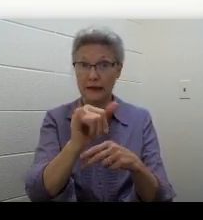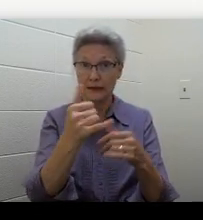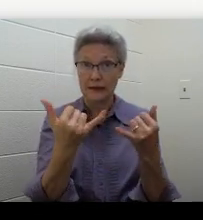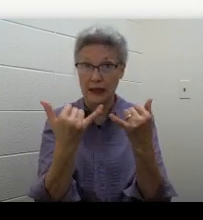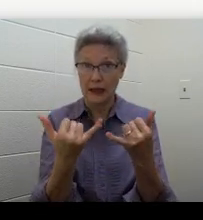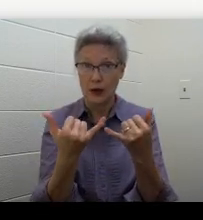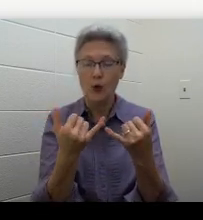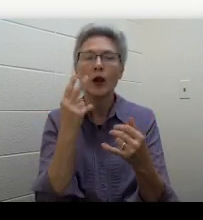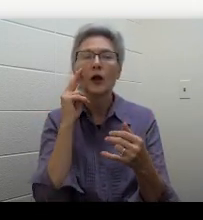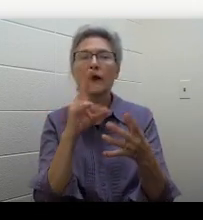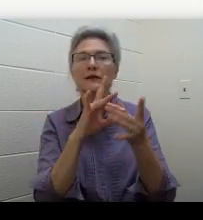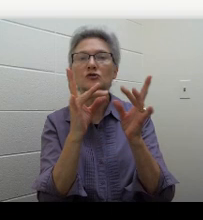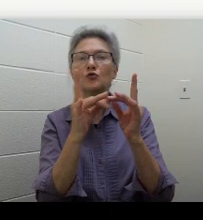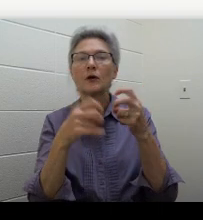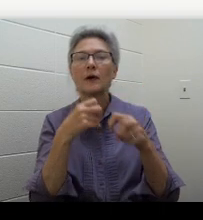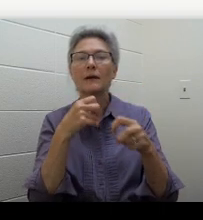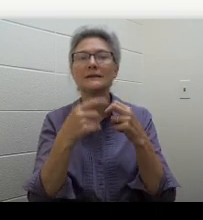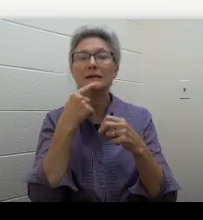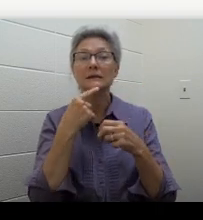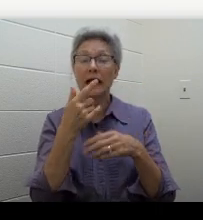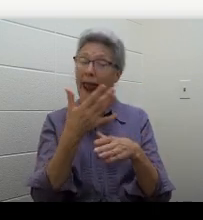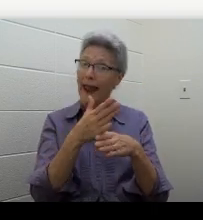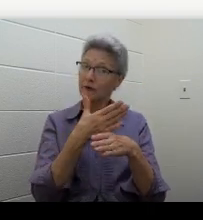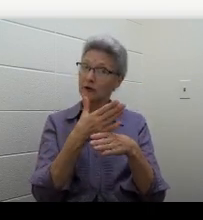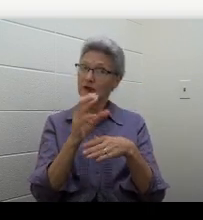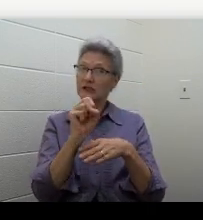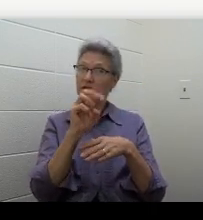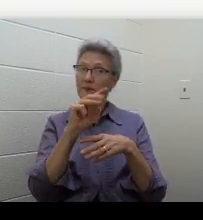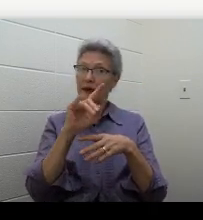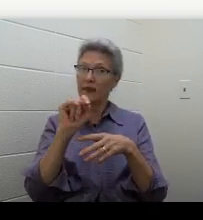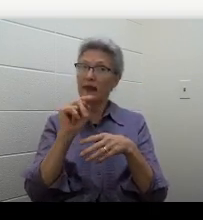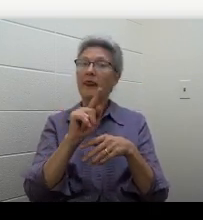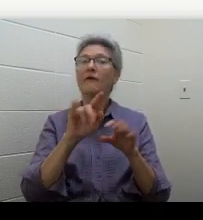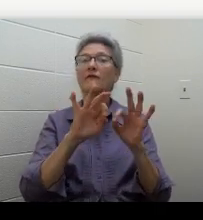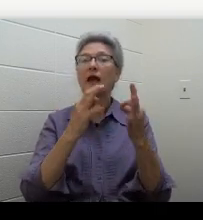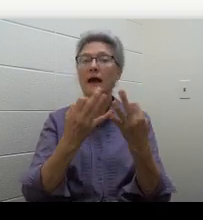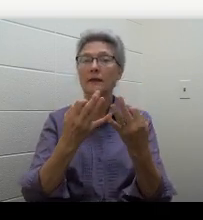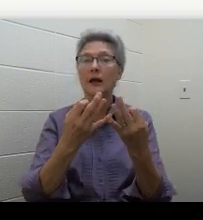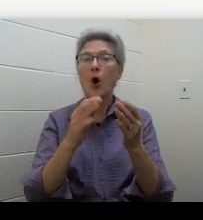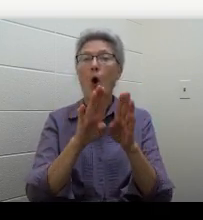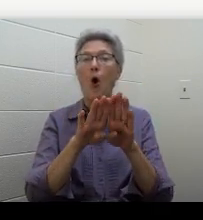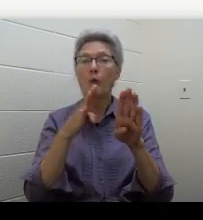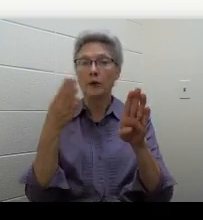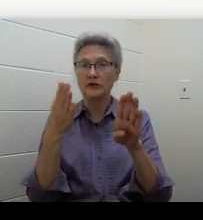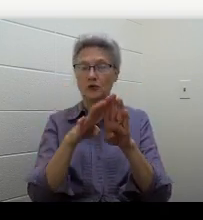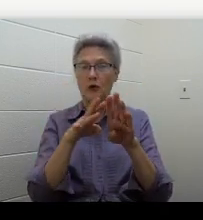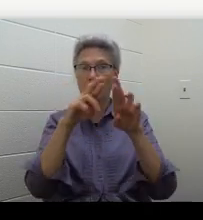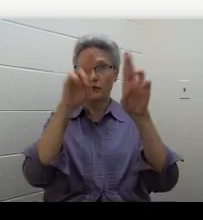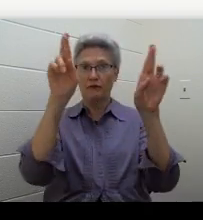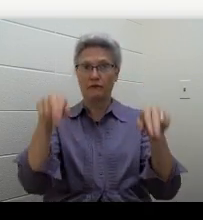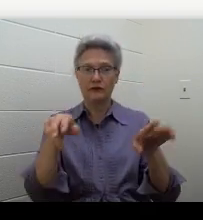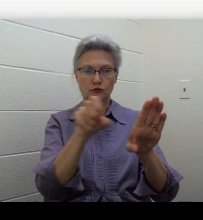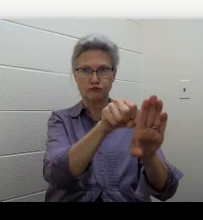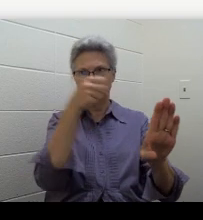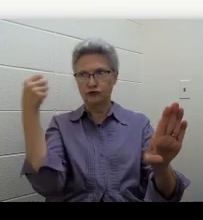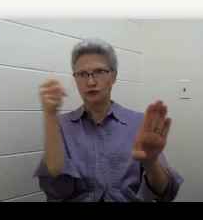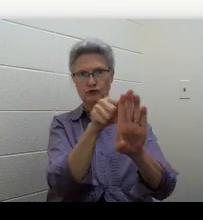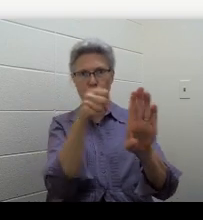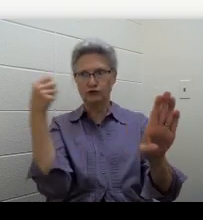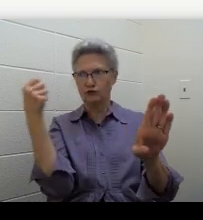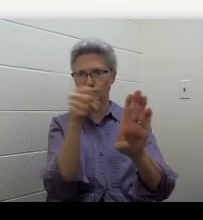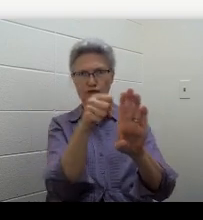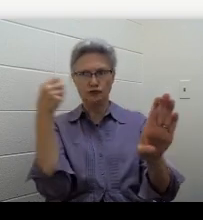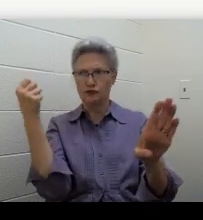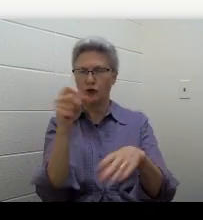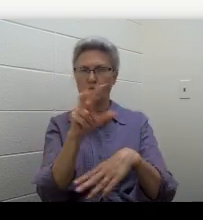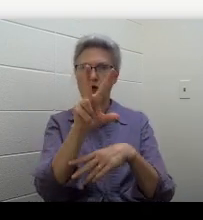here. It says, on average, the Smith family opens the door of their refrigerator 32 times each